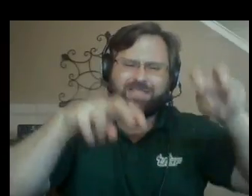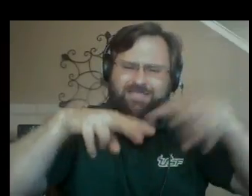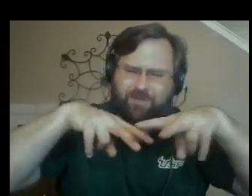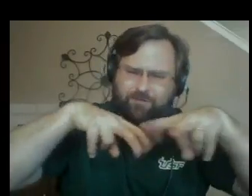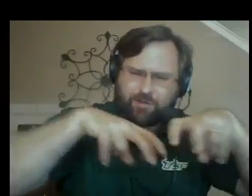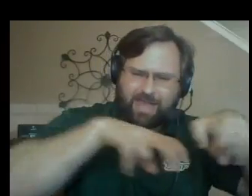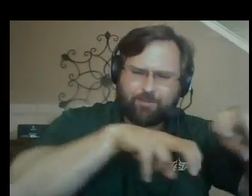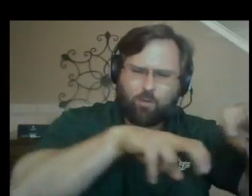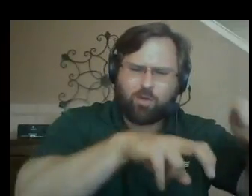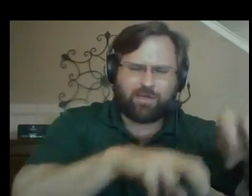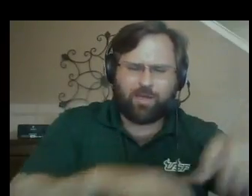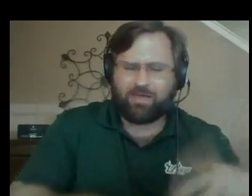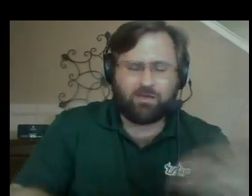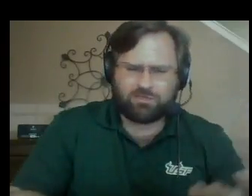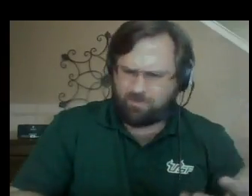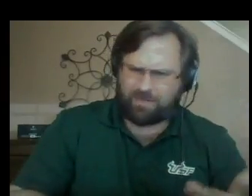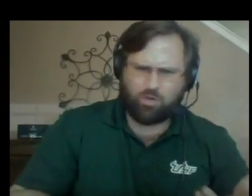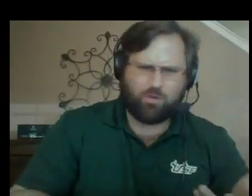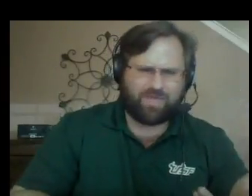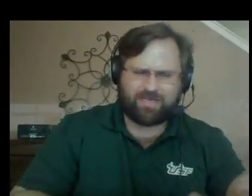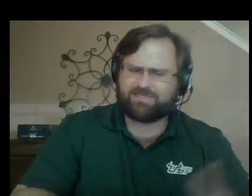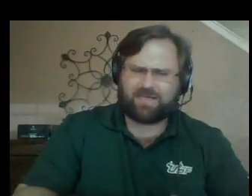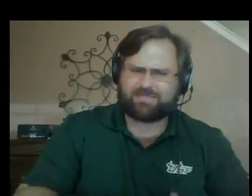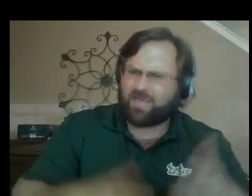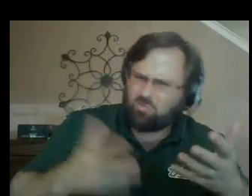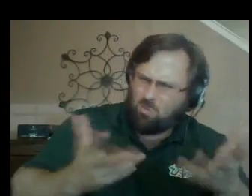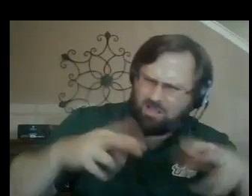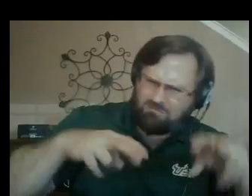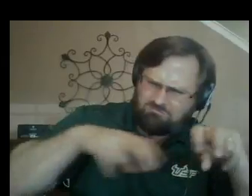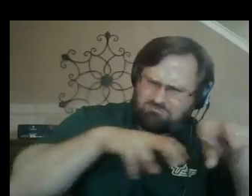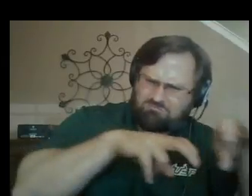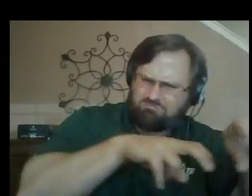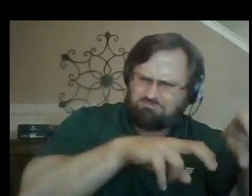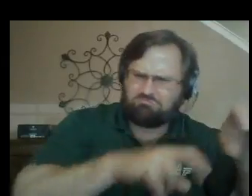this is the classifier for an animal walking away. So maybe I don't know what that is, and I sign.